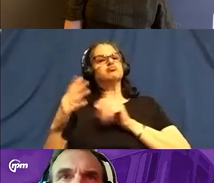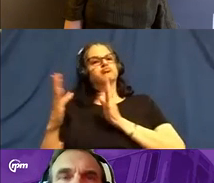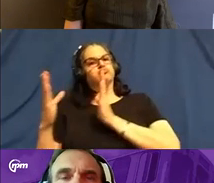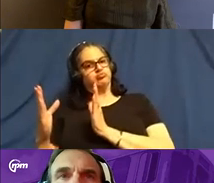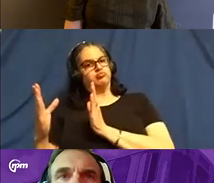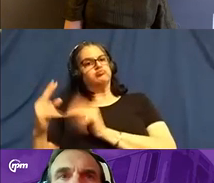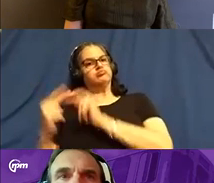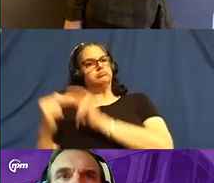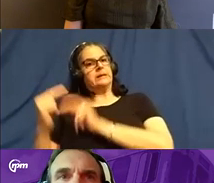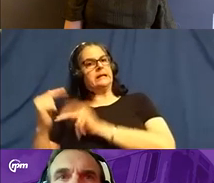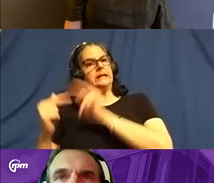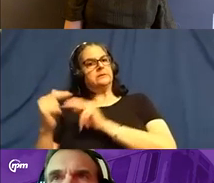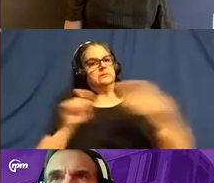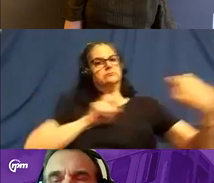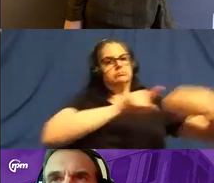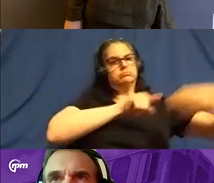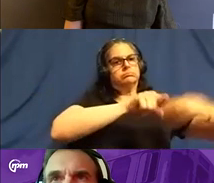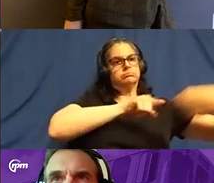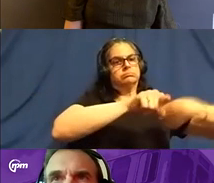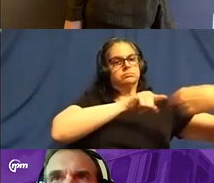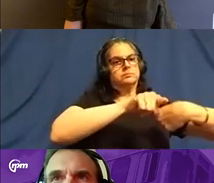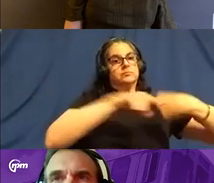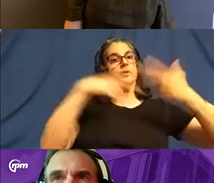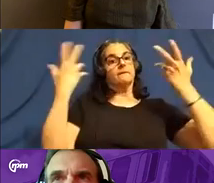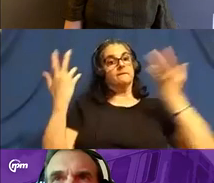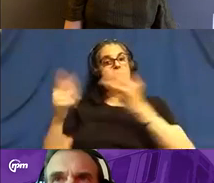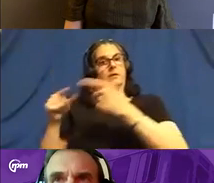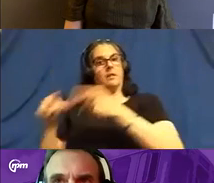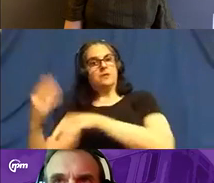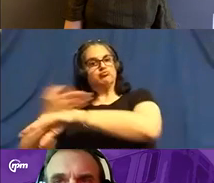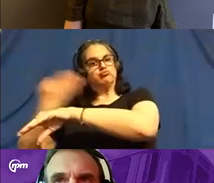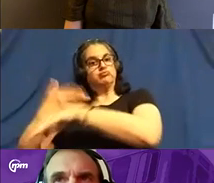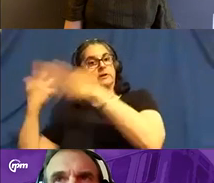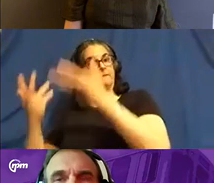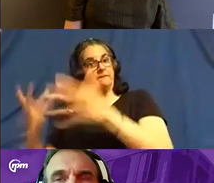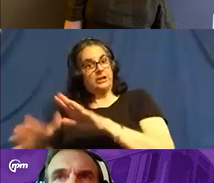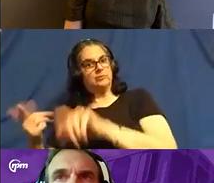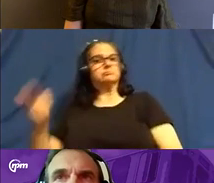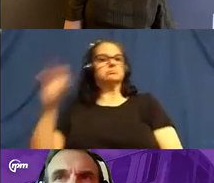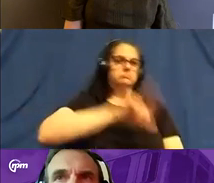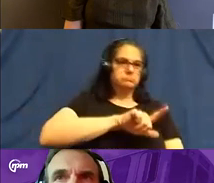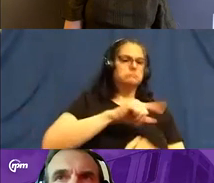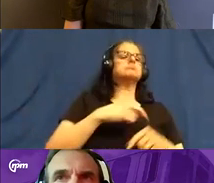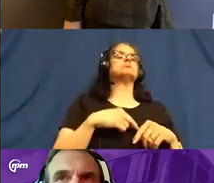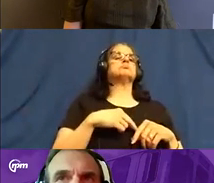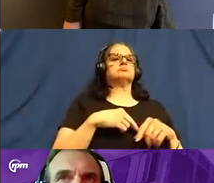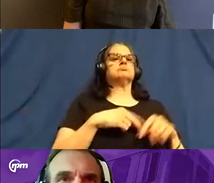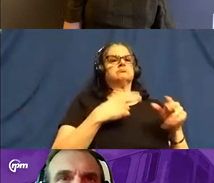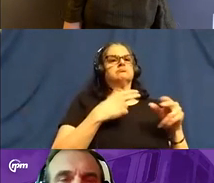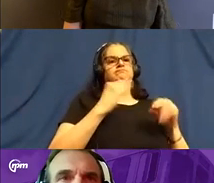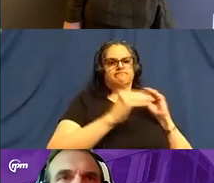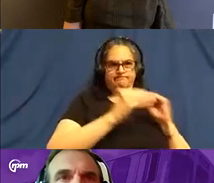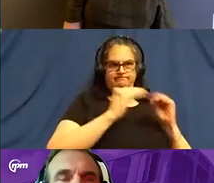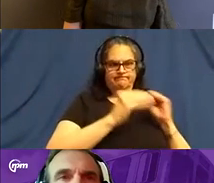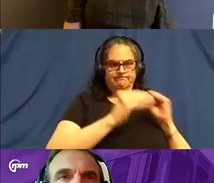tracks once the east half is done and we can run service on them. So if those of you that watched